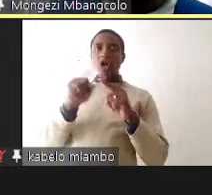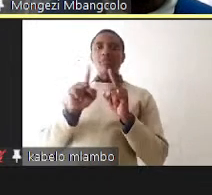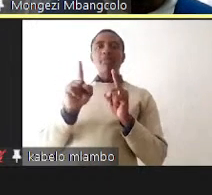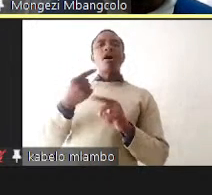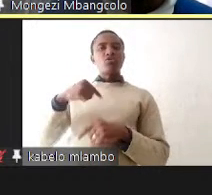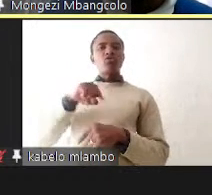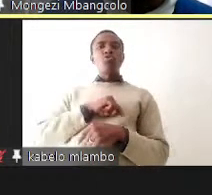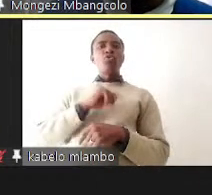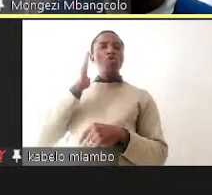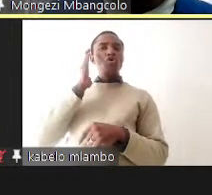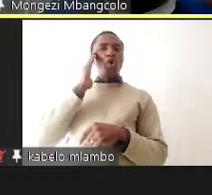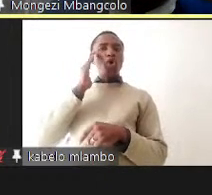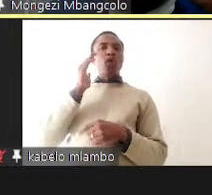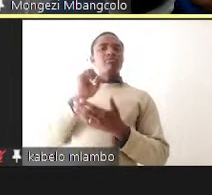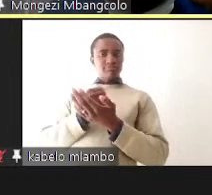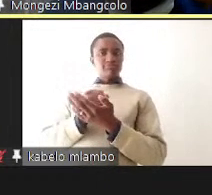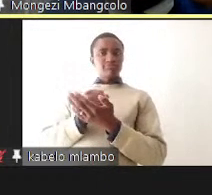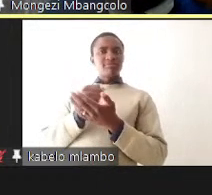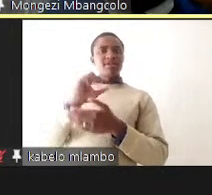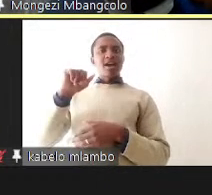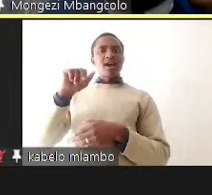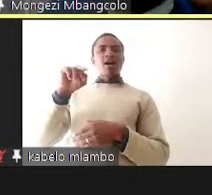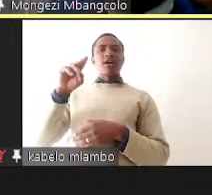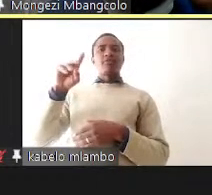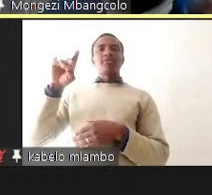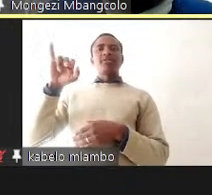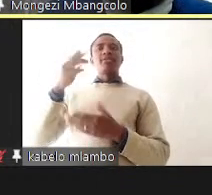one of the commodities that can enhance